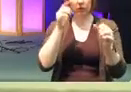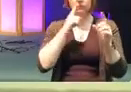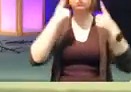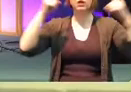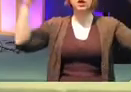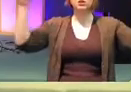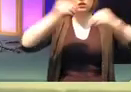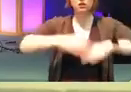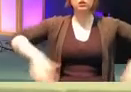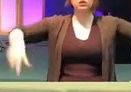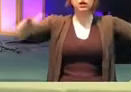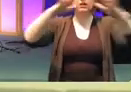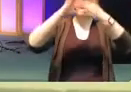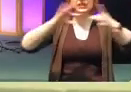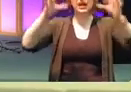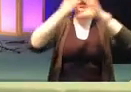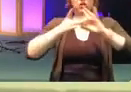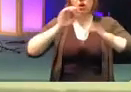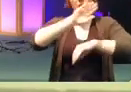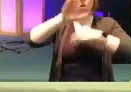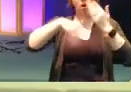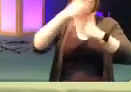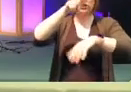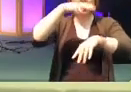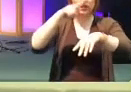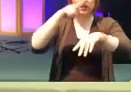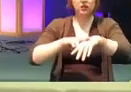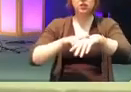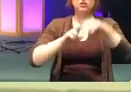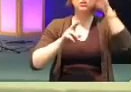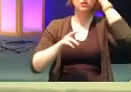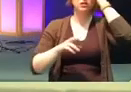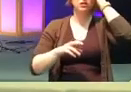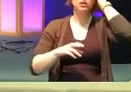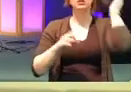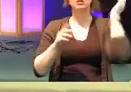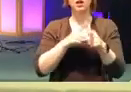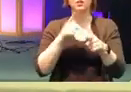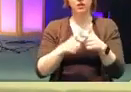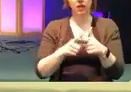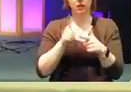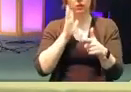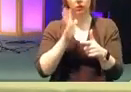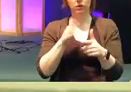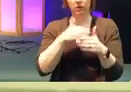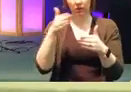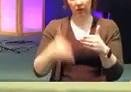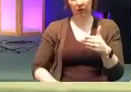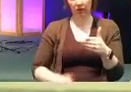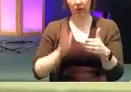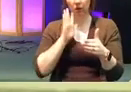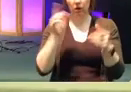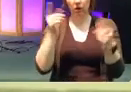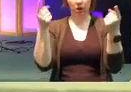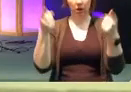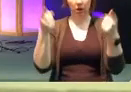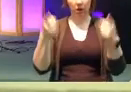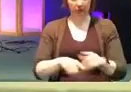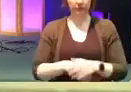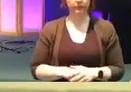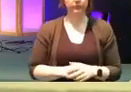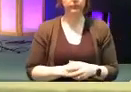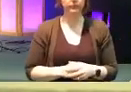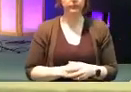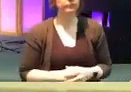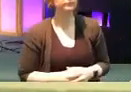world as a testimony to all nations, and then the end will come. So we look at